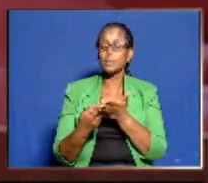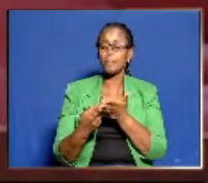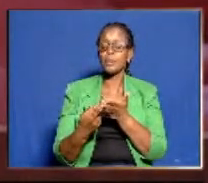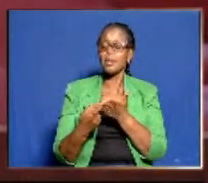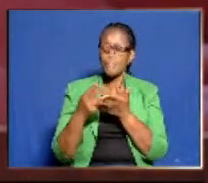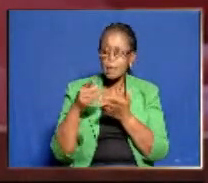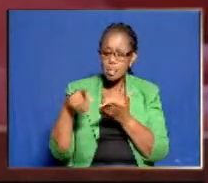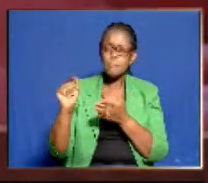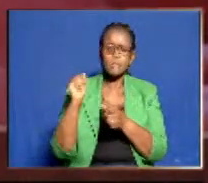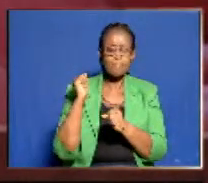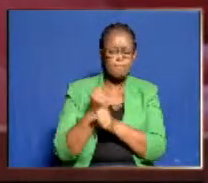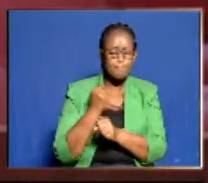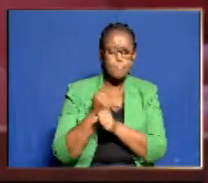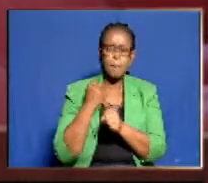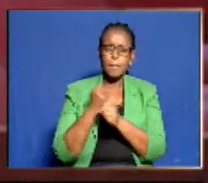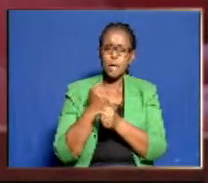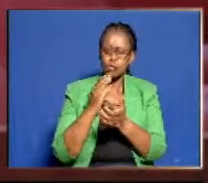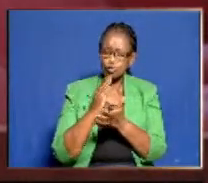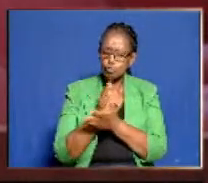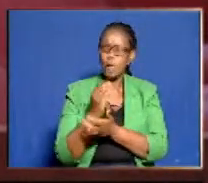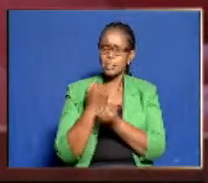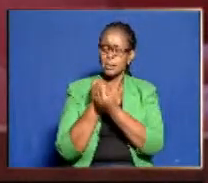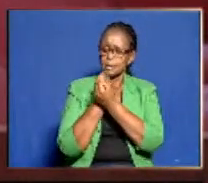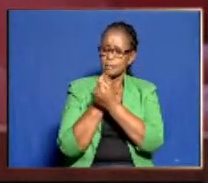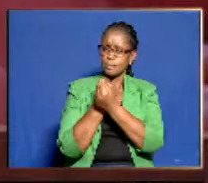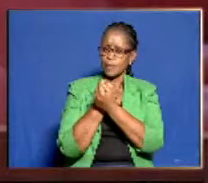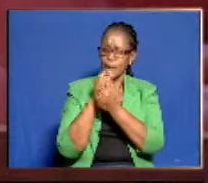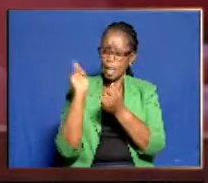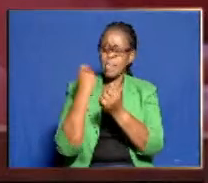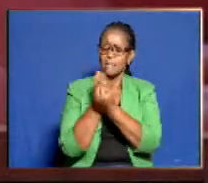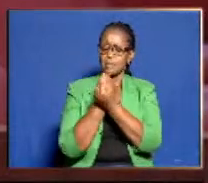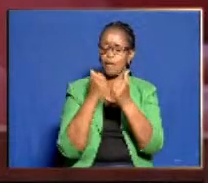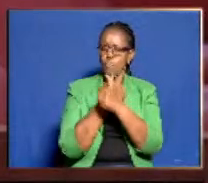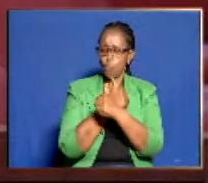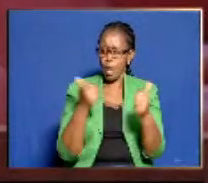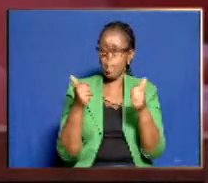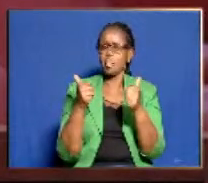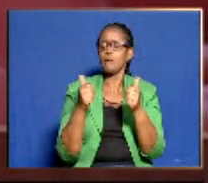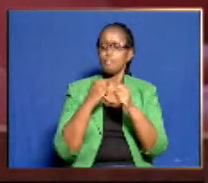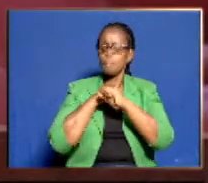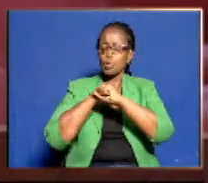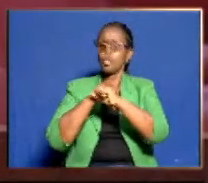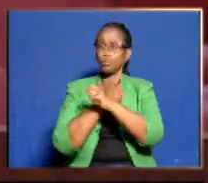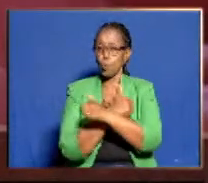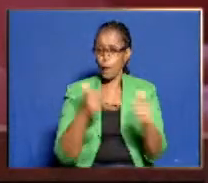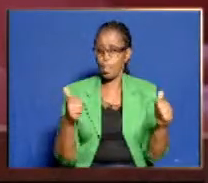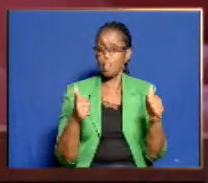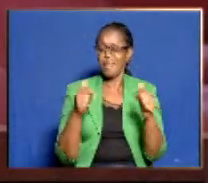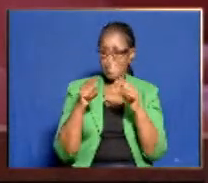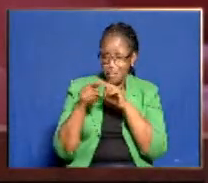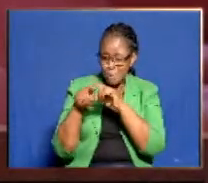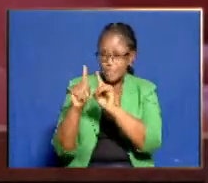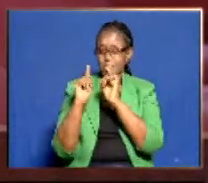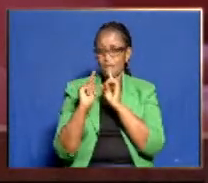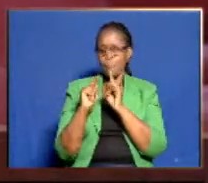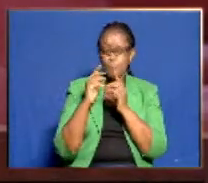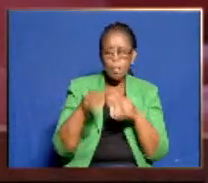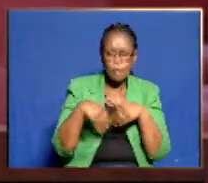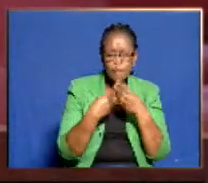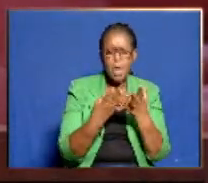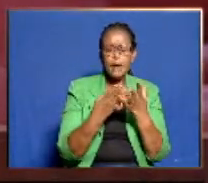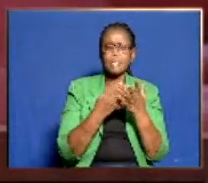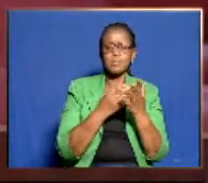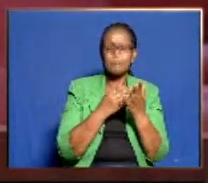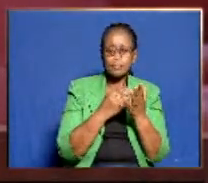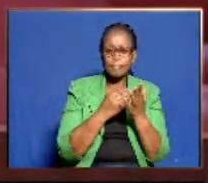ensure that there is safety, to ensure there is order, to ensure there is protection, because they are the people who feed our intelligence services, they are the